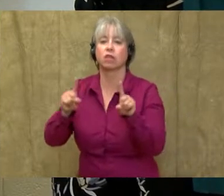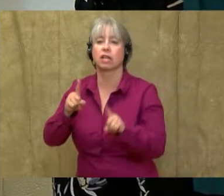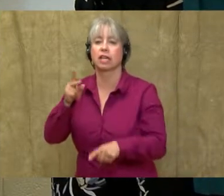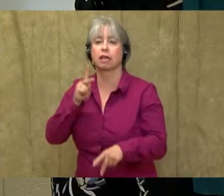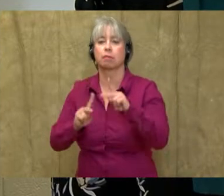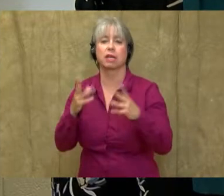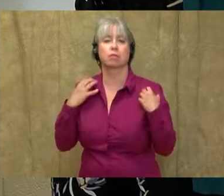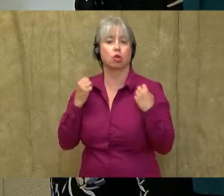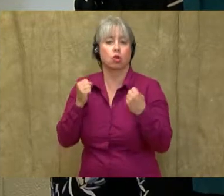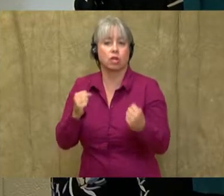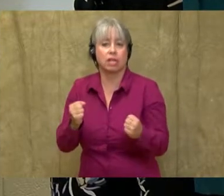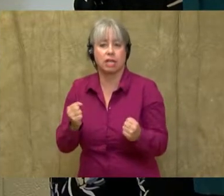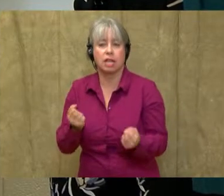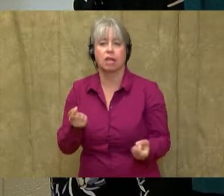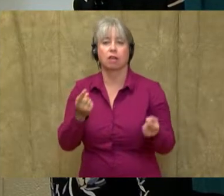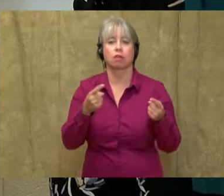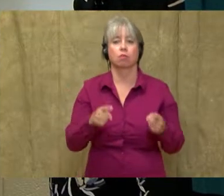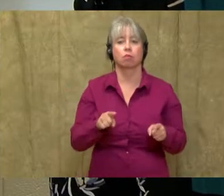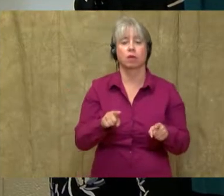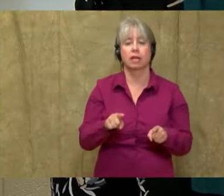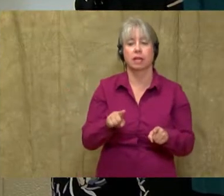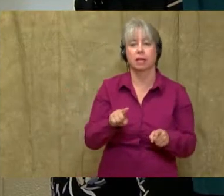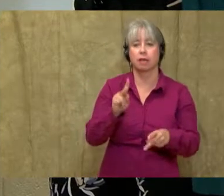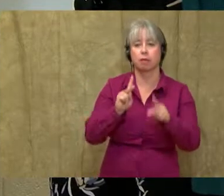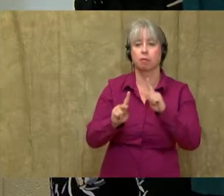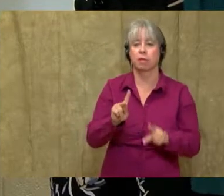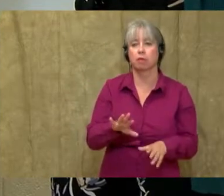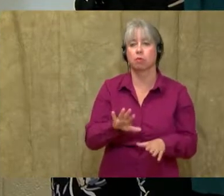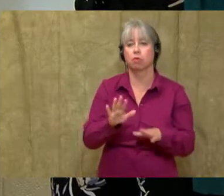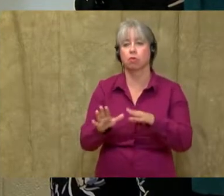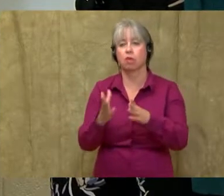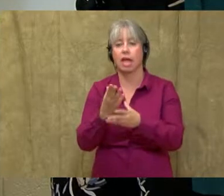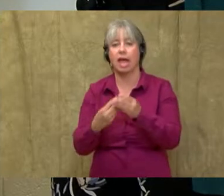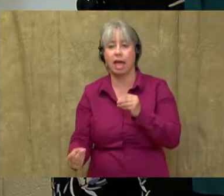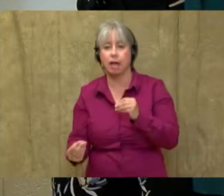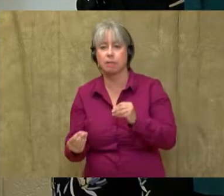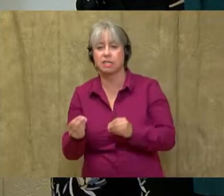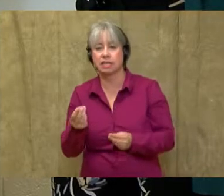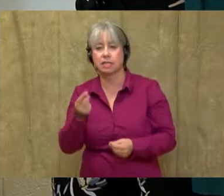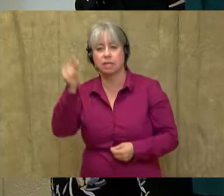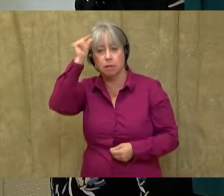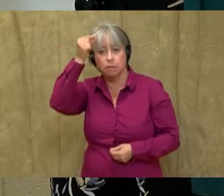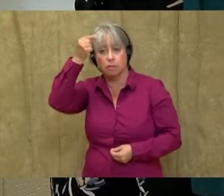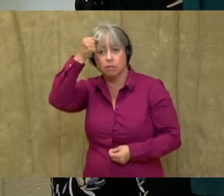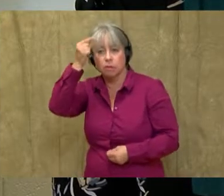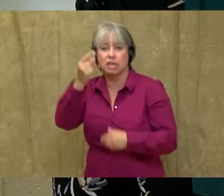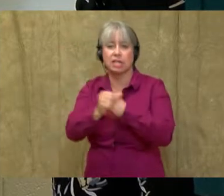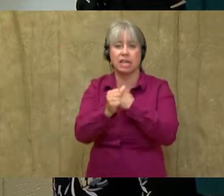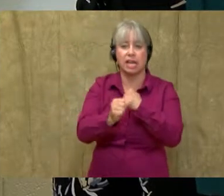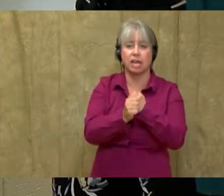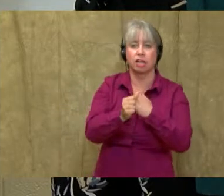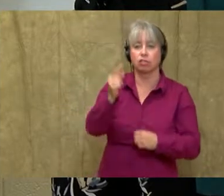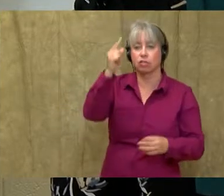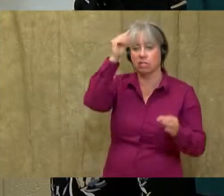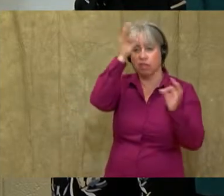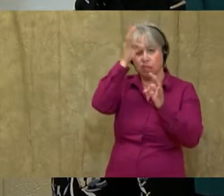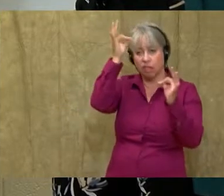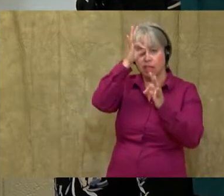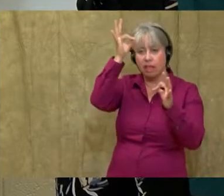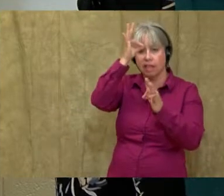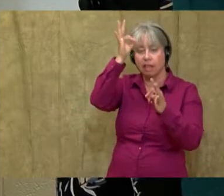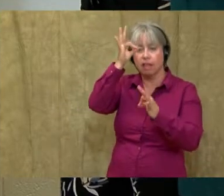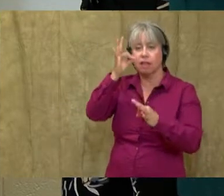in the absence of people living in ignorant, dangerous, mindless, and heartless ways, the earth began to heal.